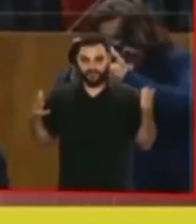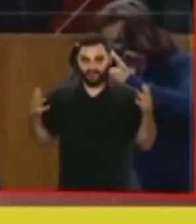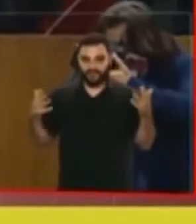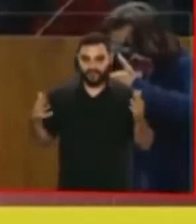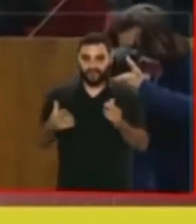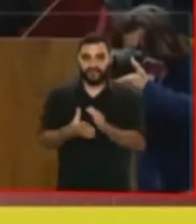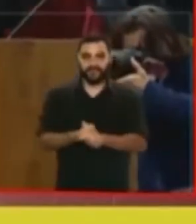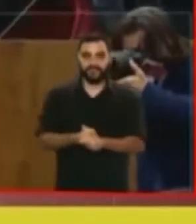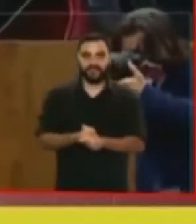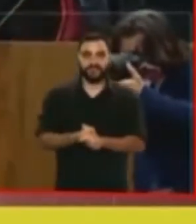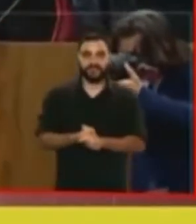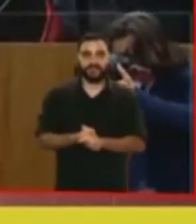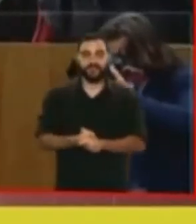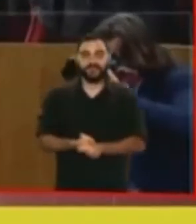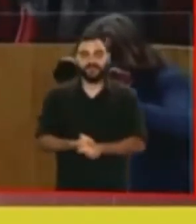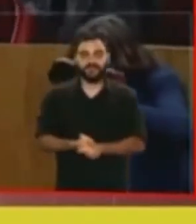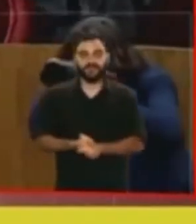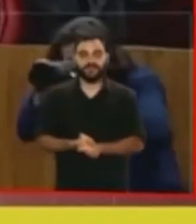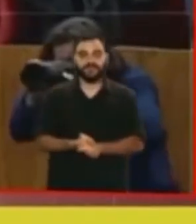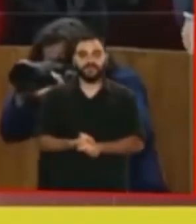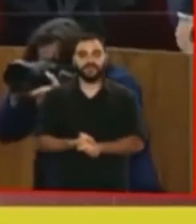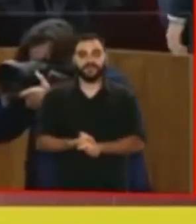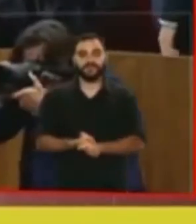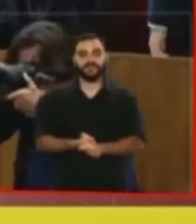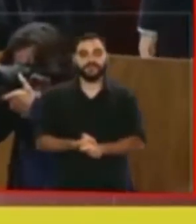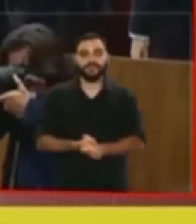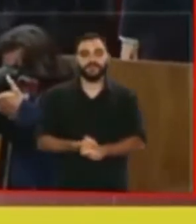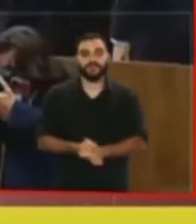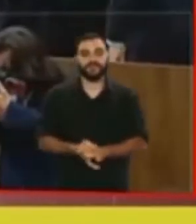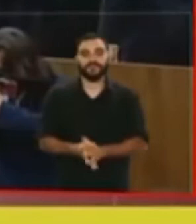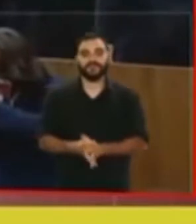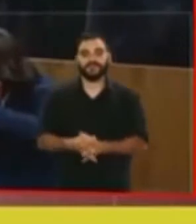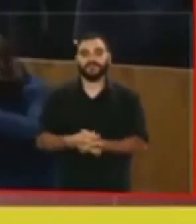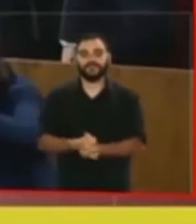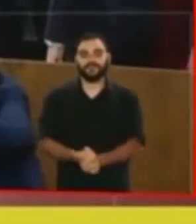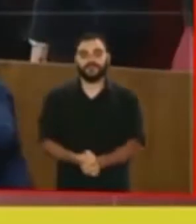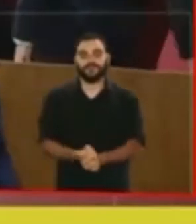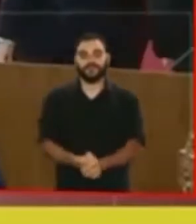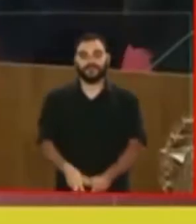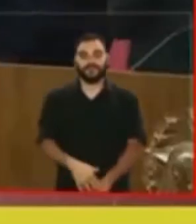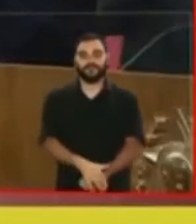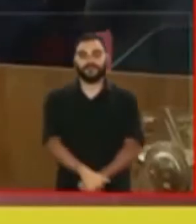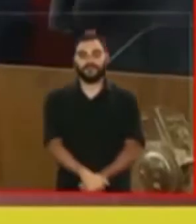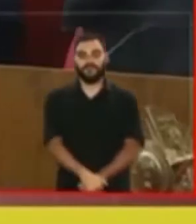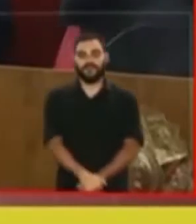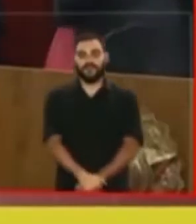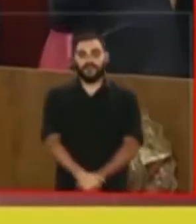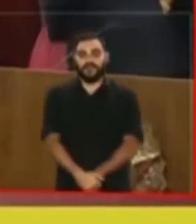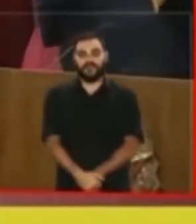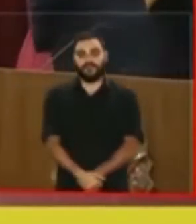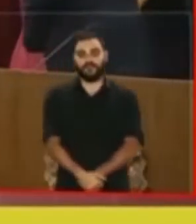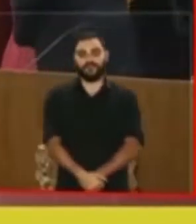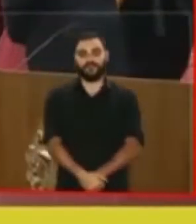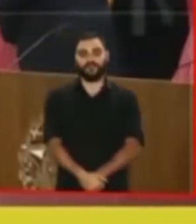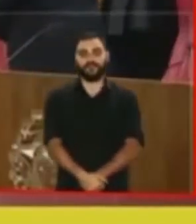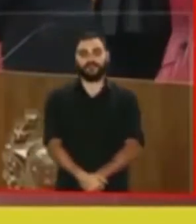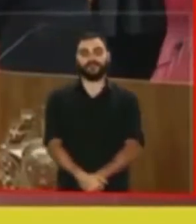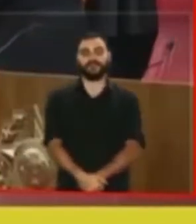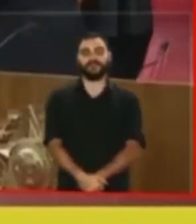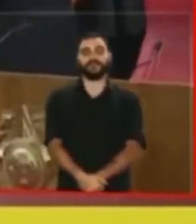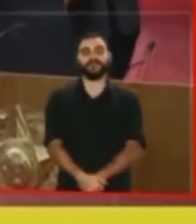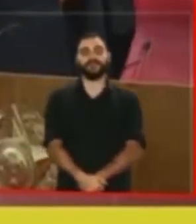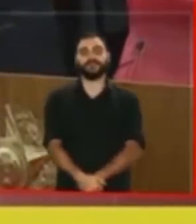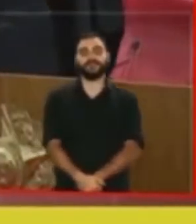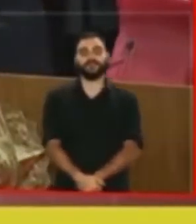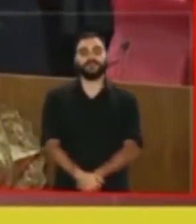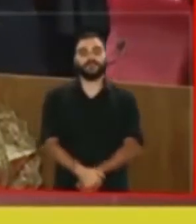the children in the country into homosexuals, and other things that almost sound like QAnon. Now, in 2021, the Superior Electoral